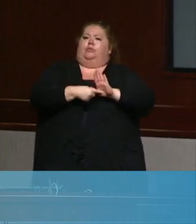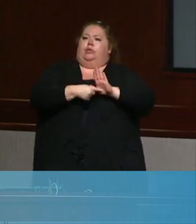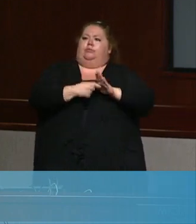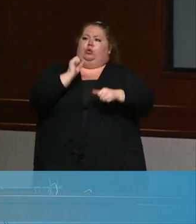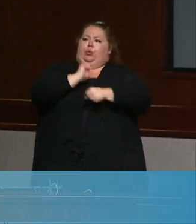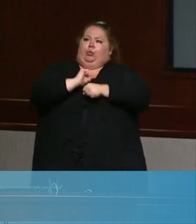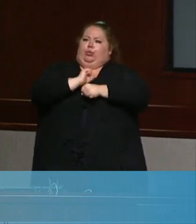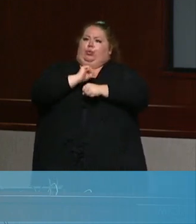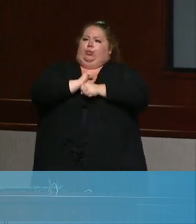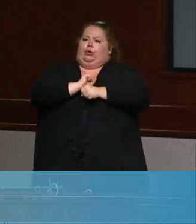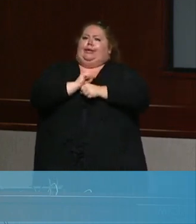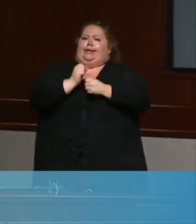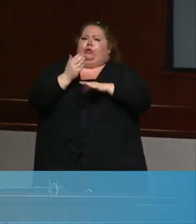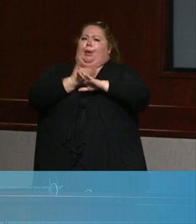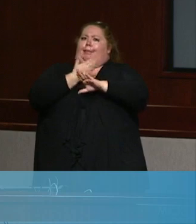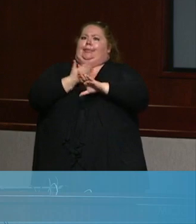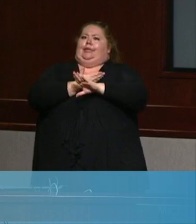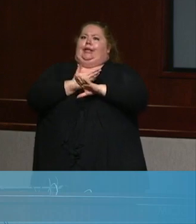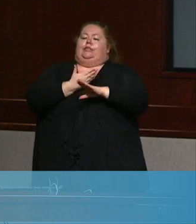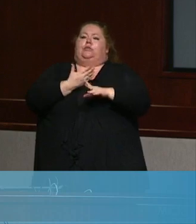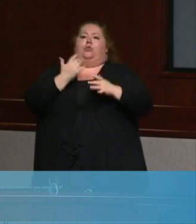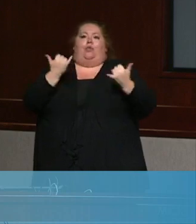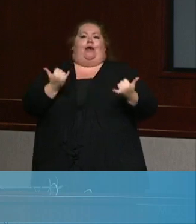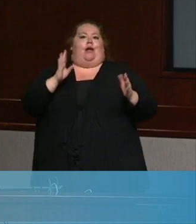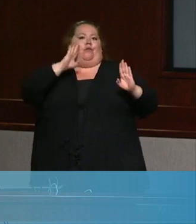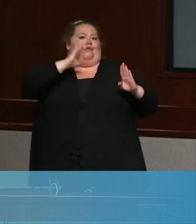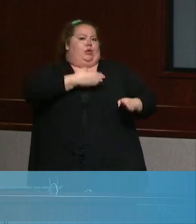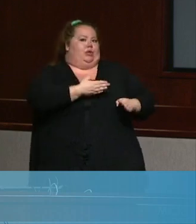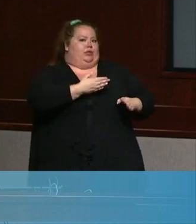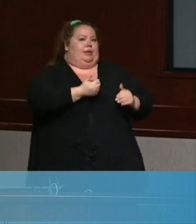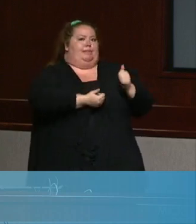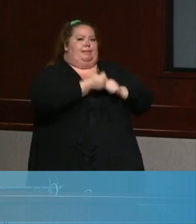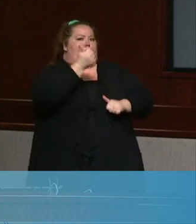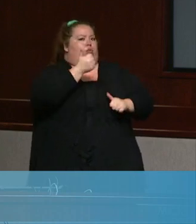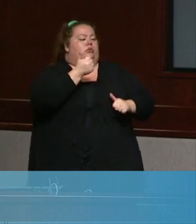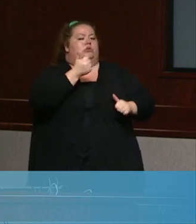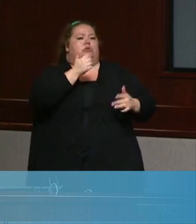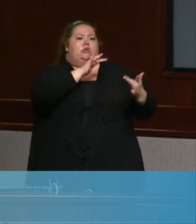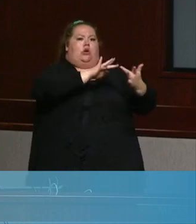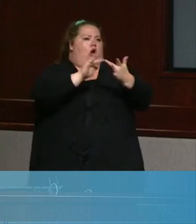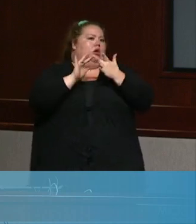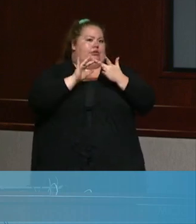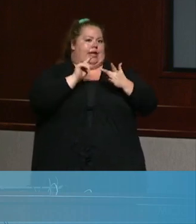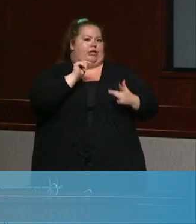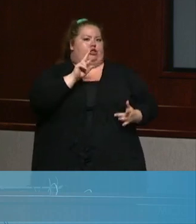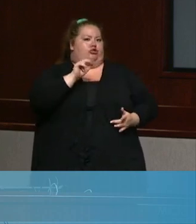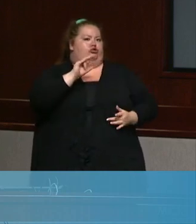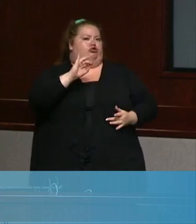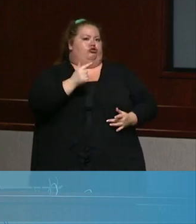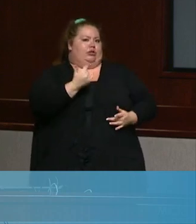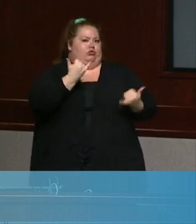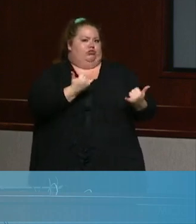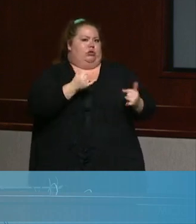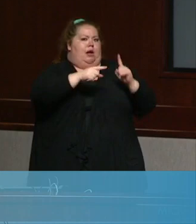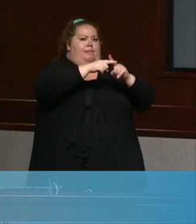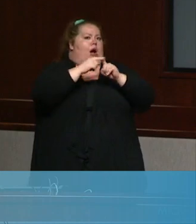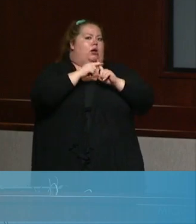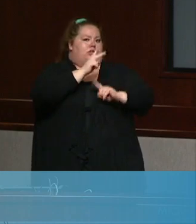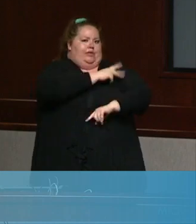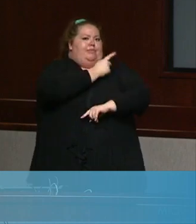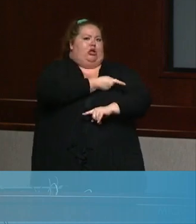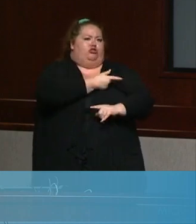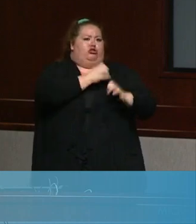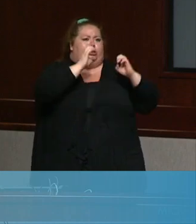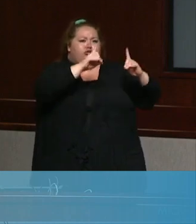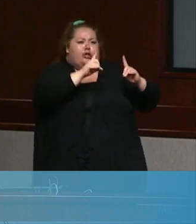to get that updated. We are focusing most of our case investigation and contact tracing attention on reaching out to patients, getting them